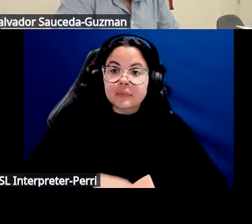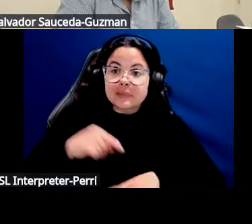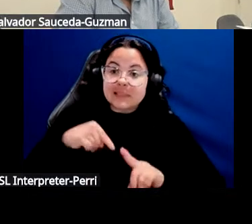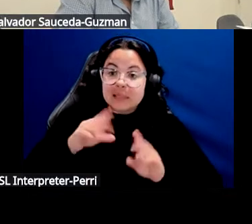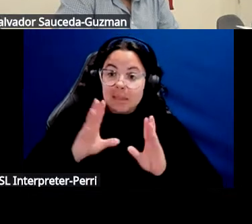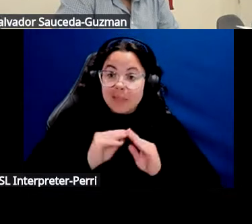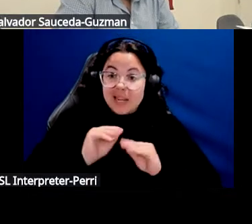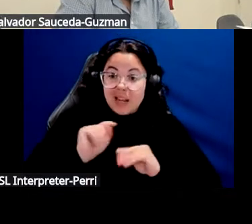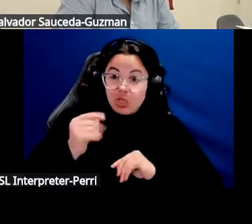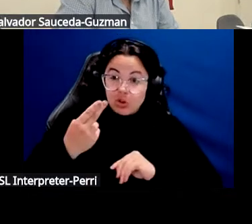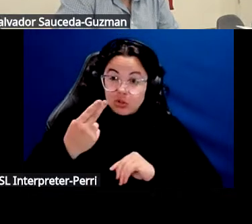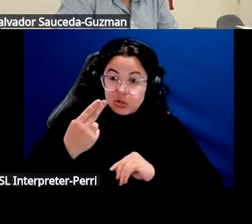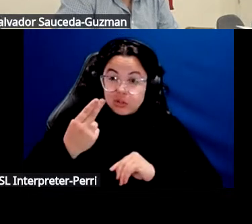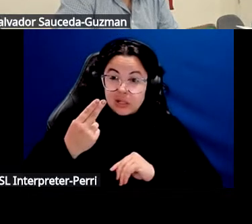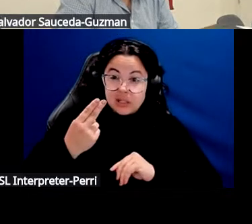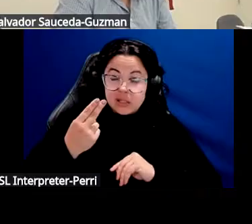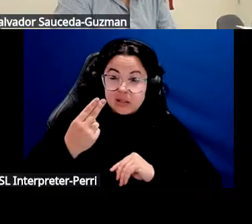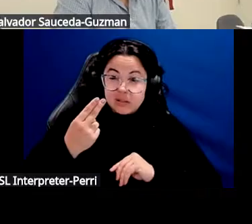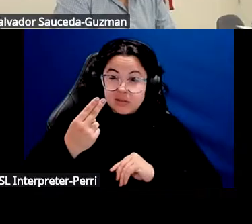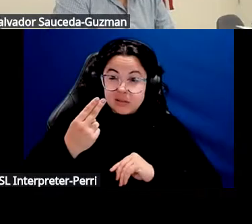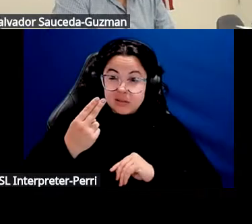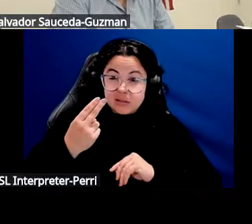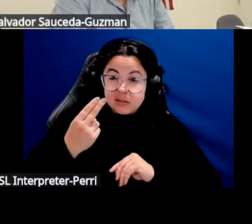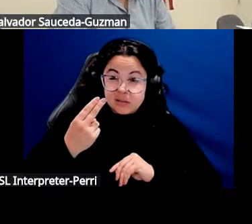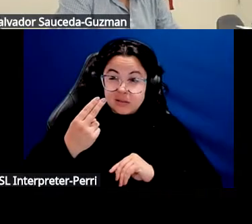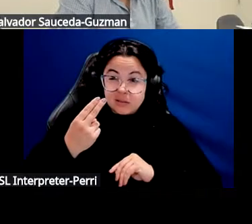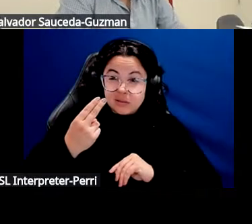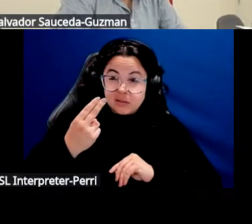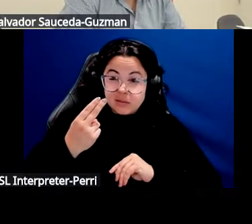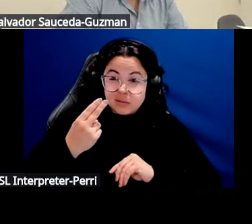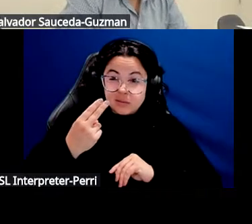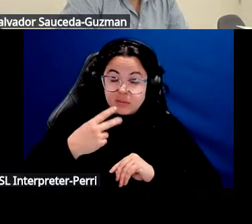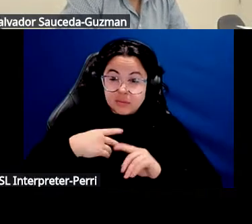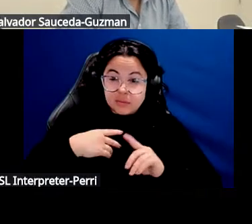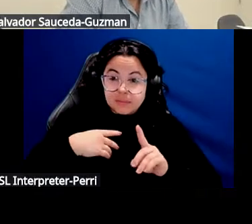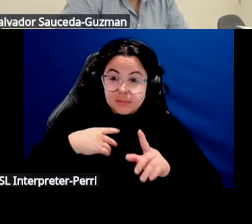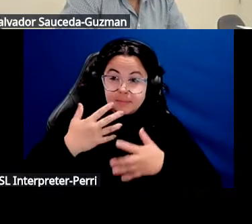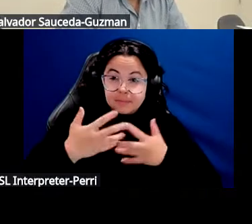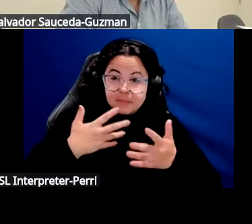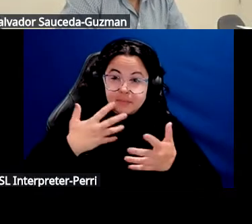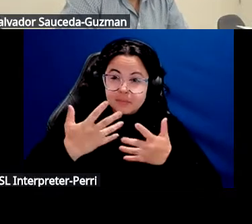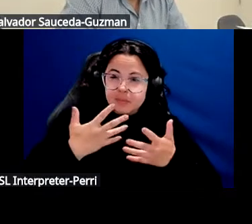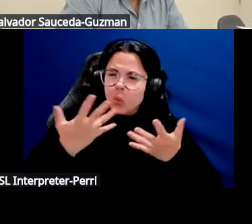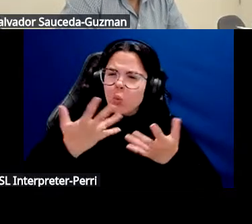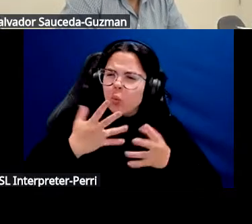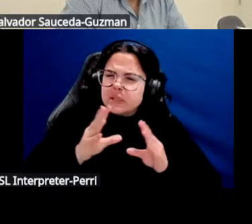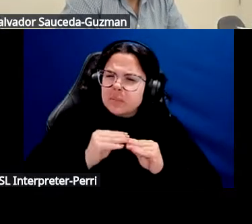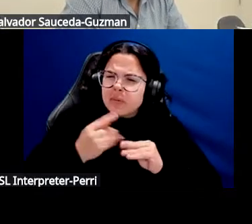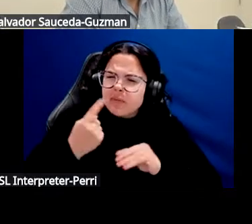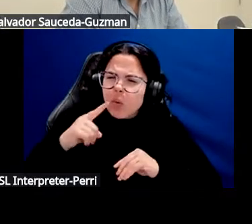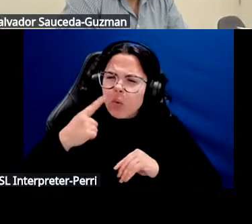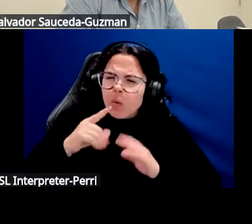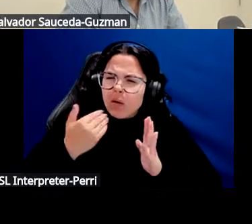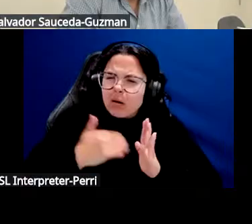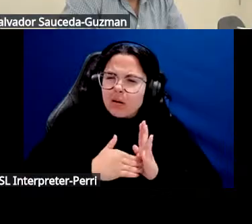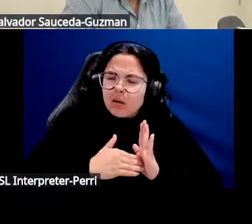on Thursday, is it to what is the meeting on Thursday for again?